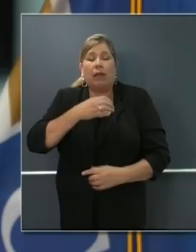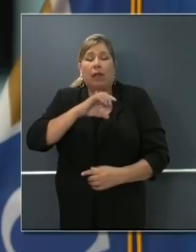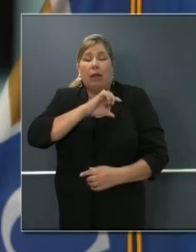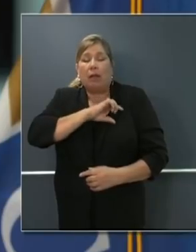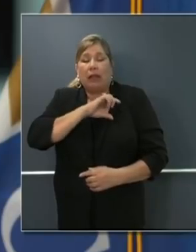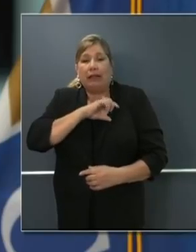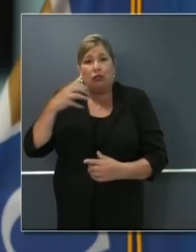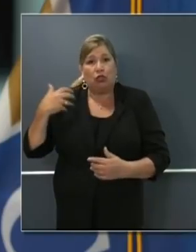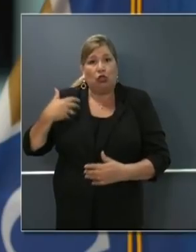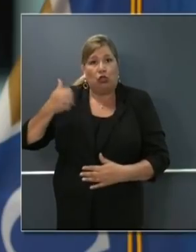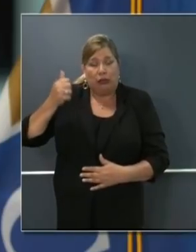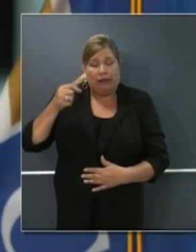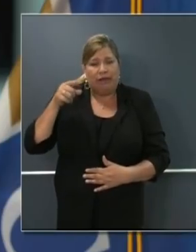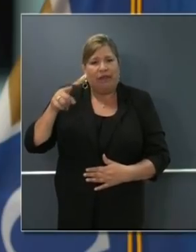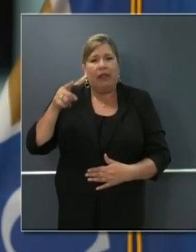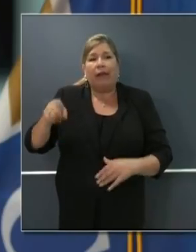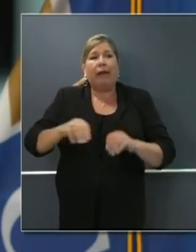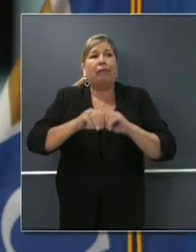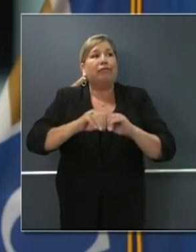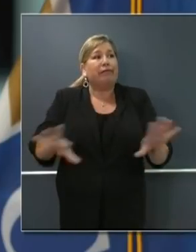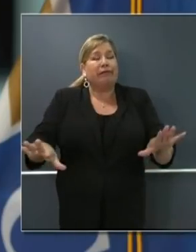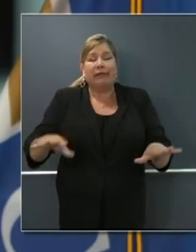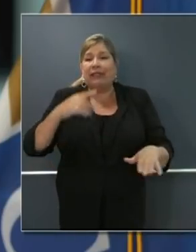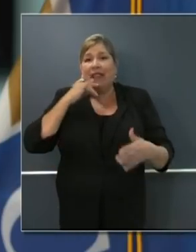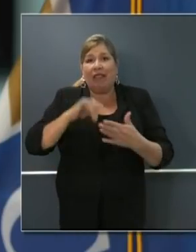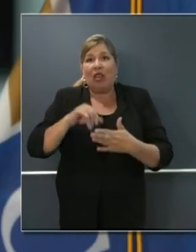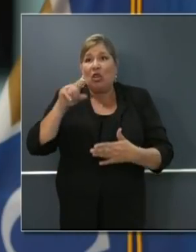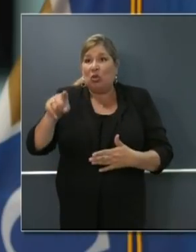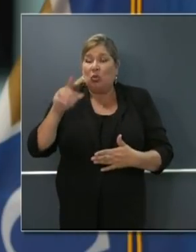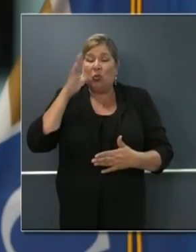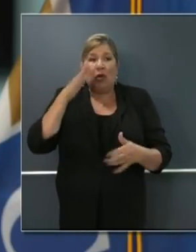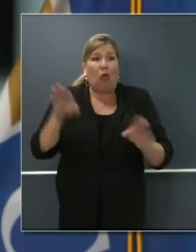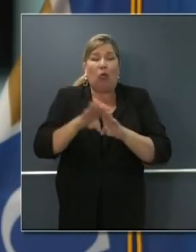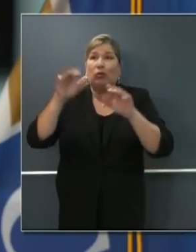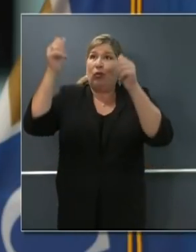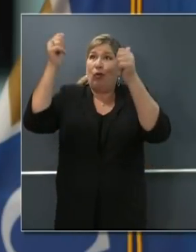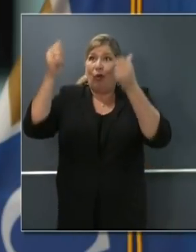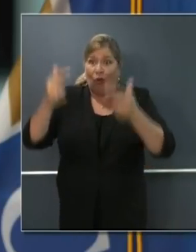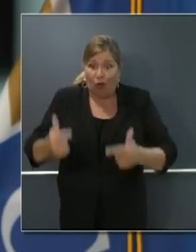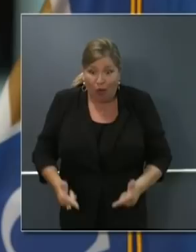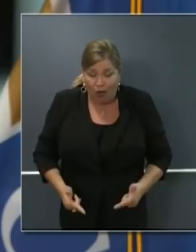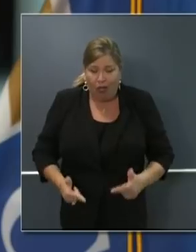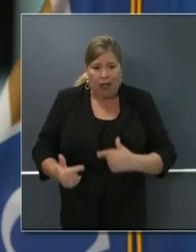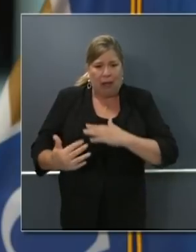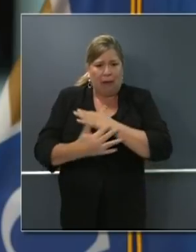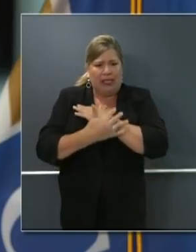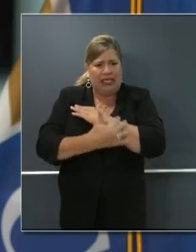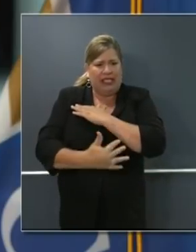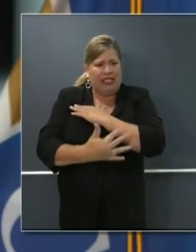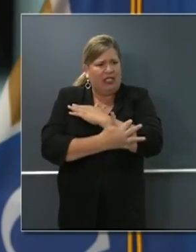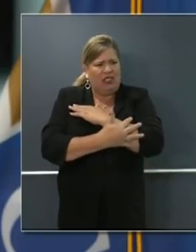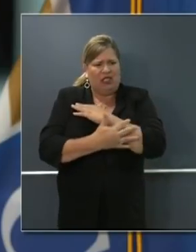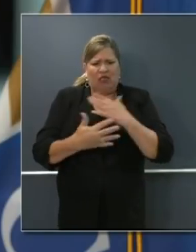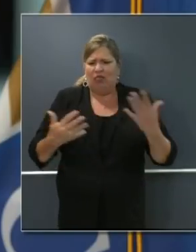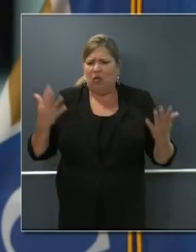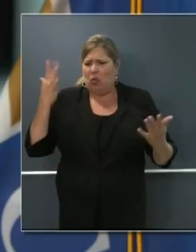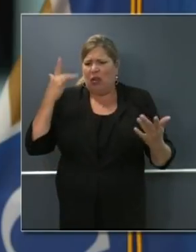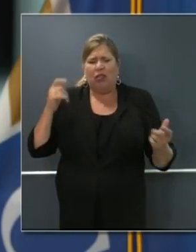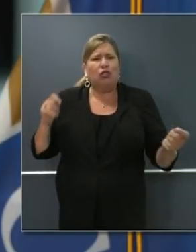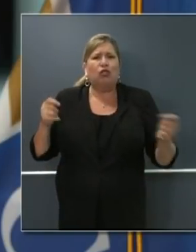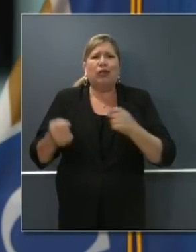directive closing all beaches and state parks. I'm just curious what happened between, within the last 12 hours or